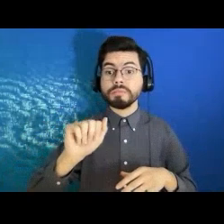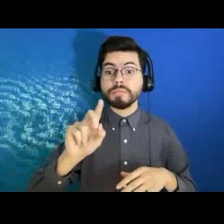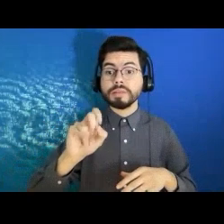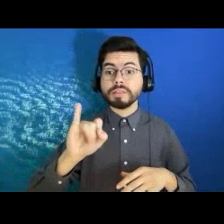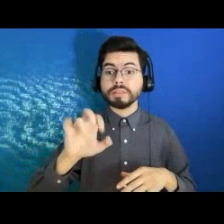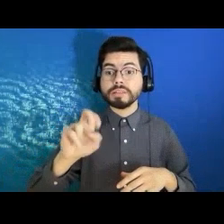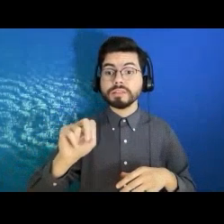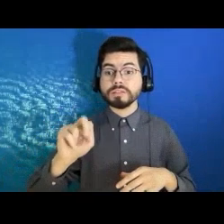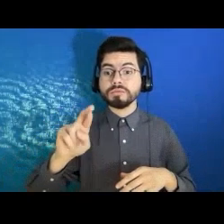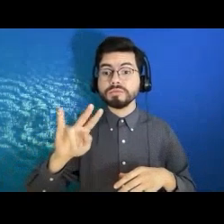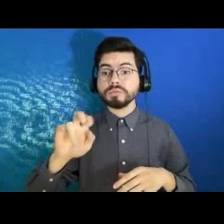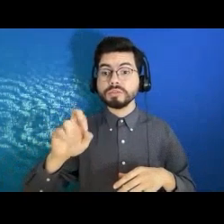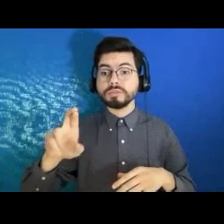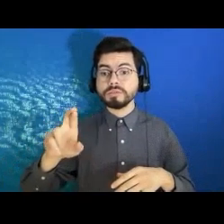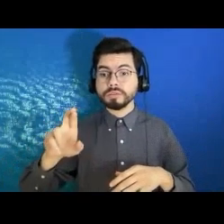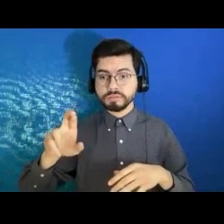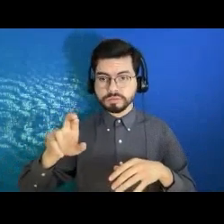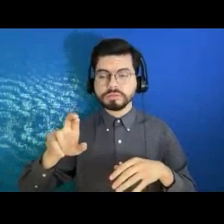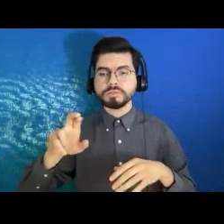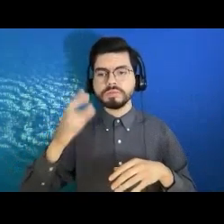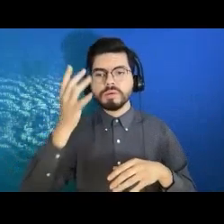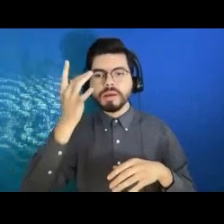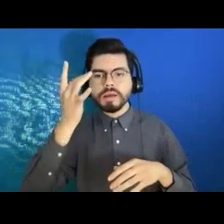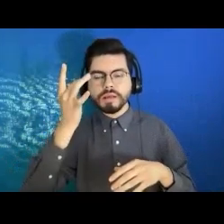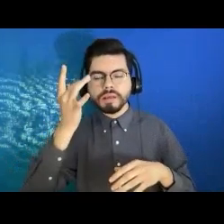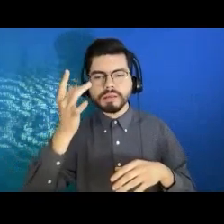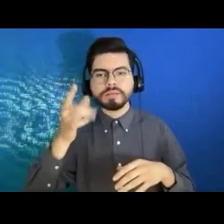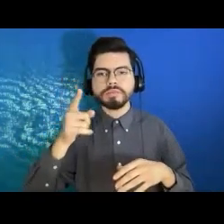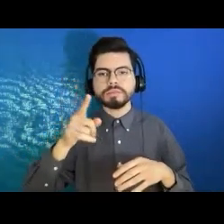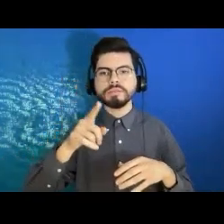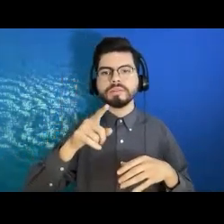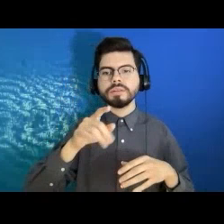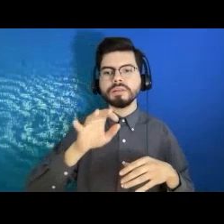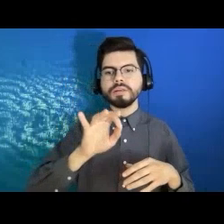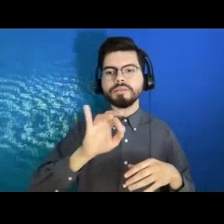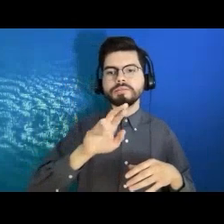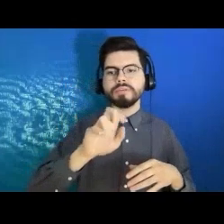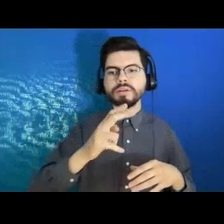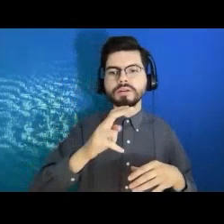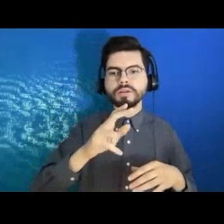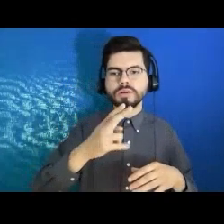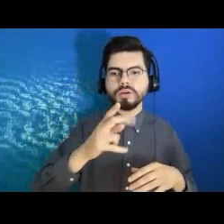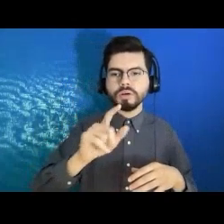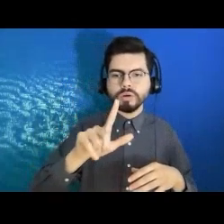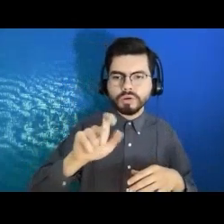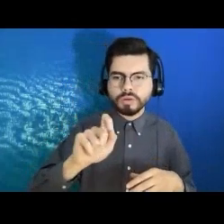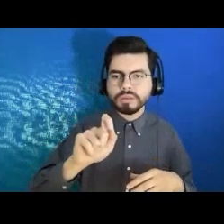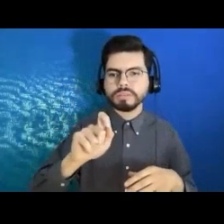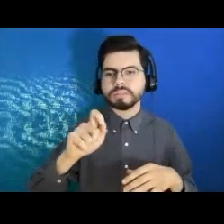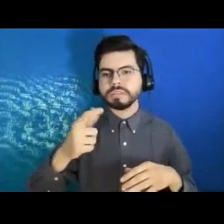by hydrothermal basins. You know, the Firehole River, the Gibbon River, they all flow through heavily